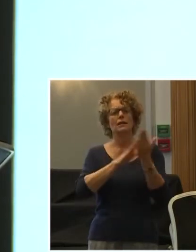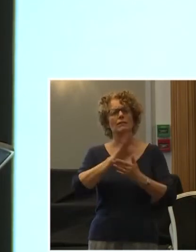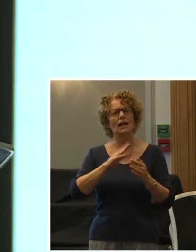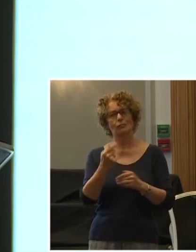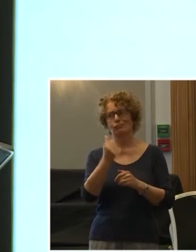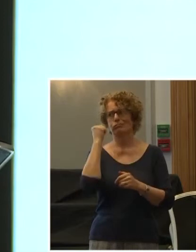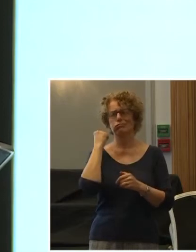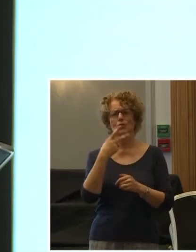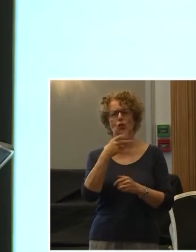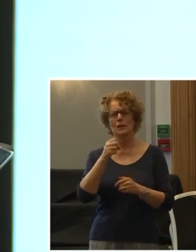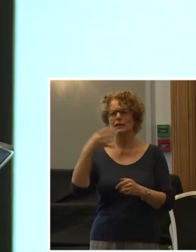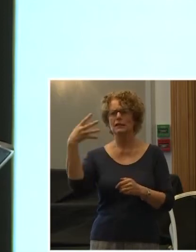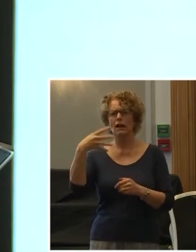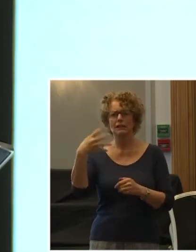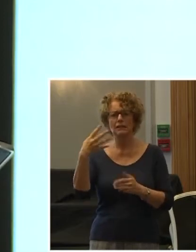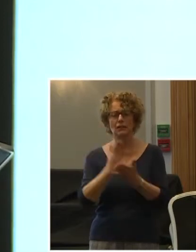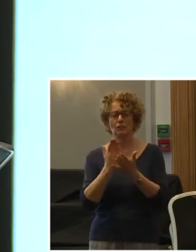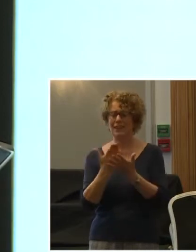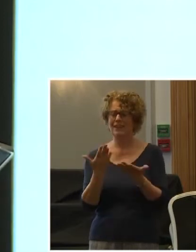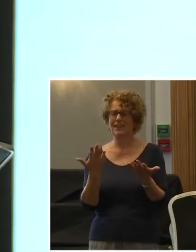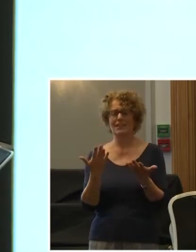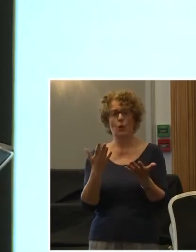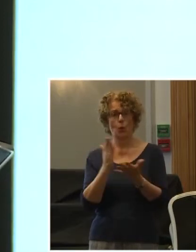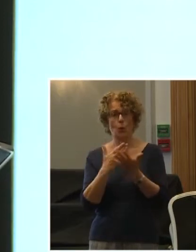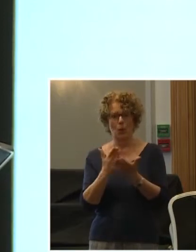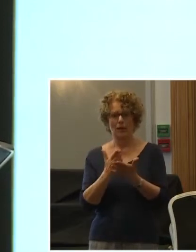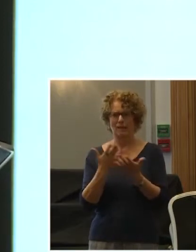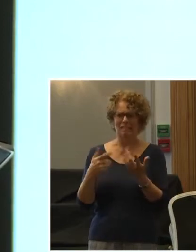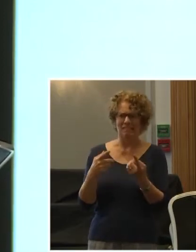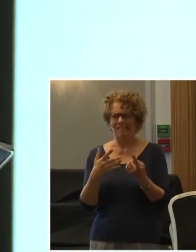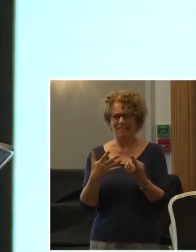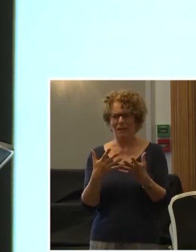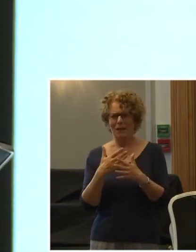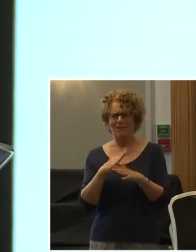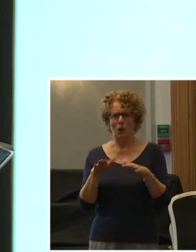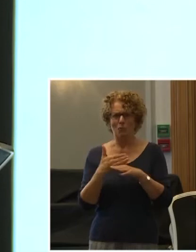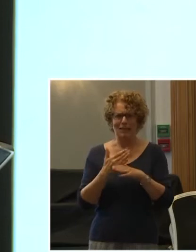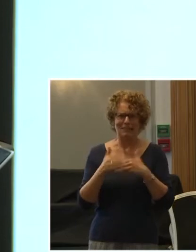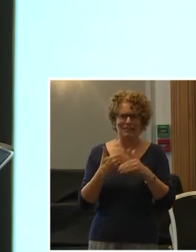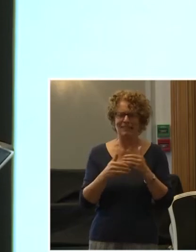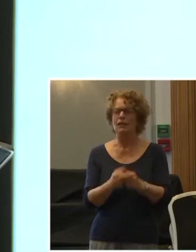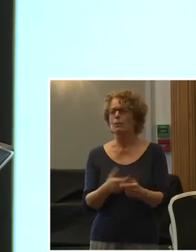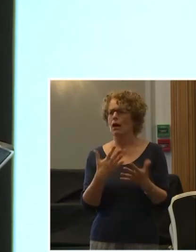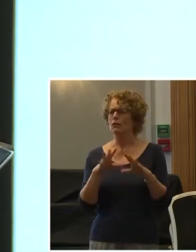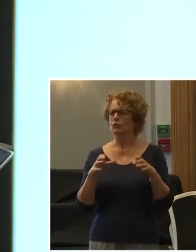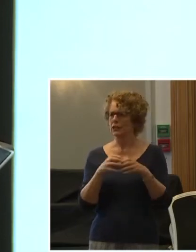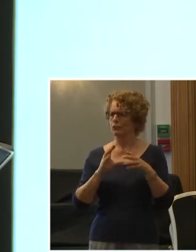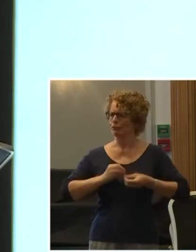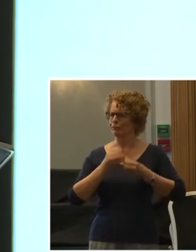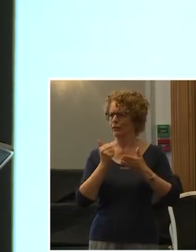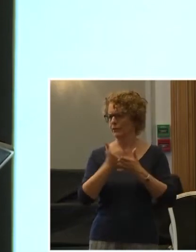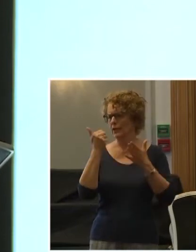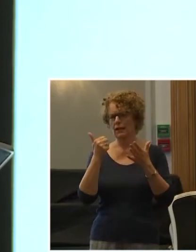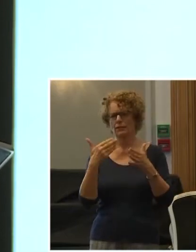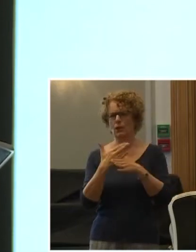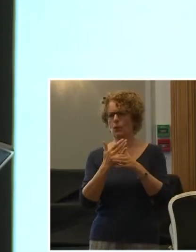think, just to echo what Matt said, to say that we're a little bit rusty, I think the team have done an amazing job. And I